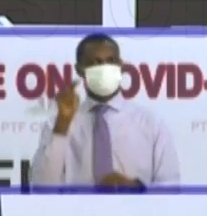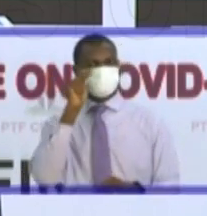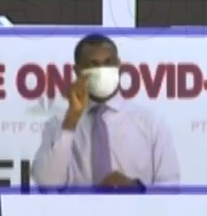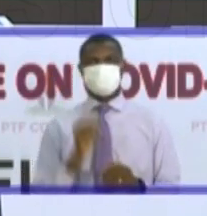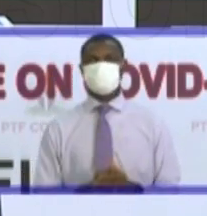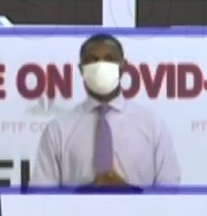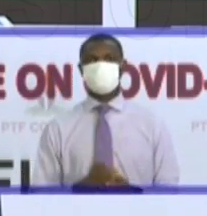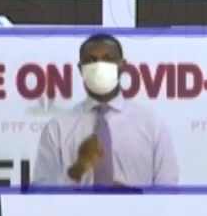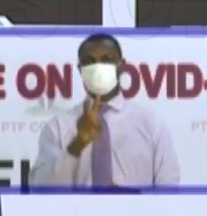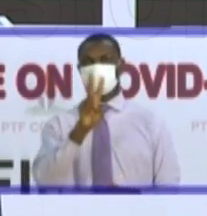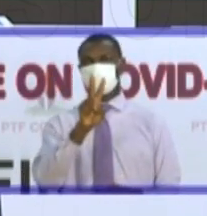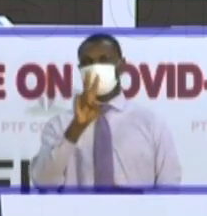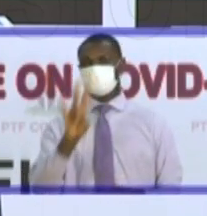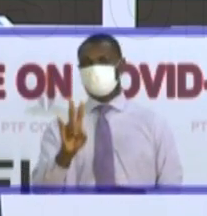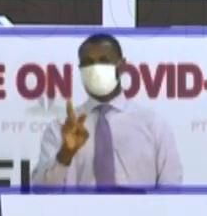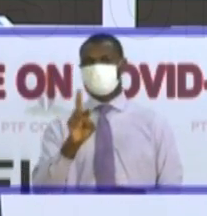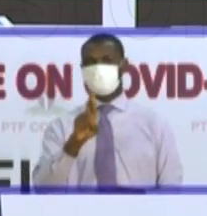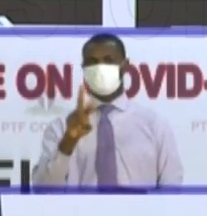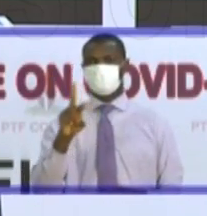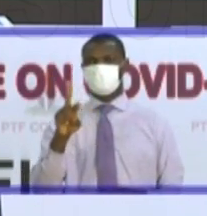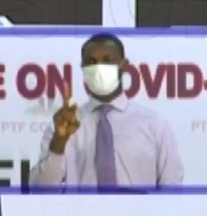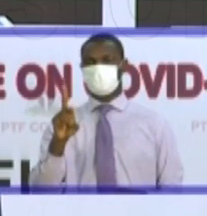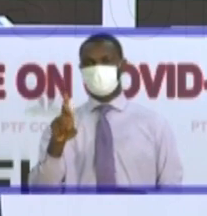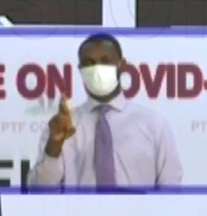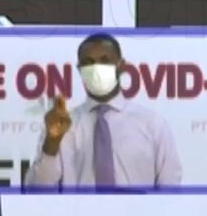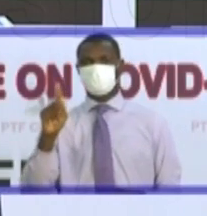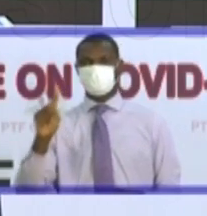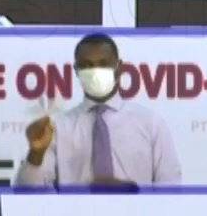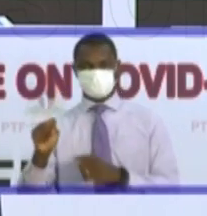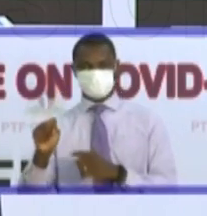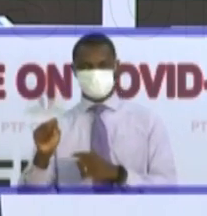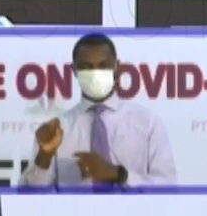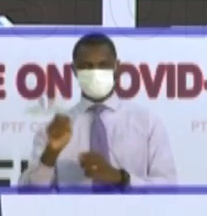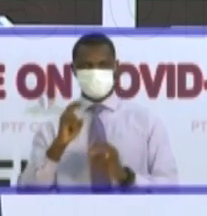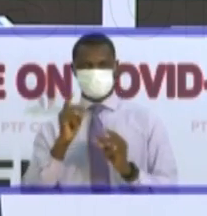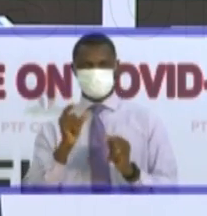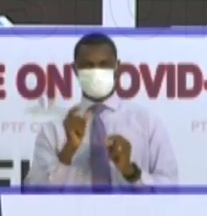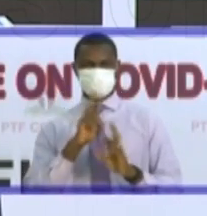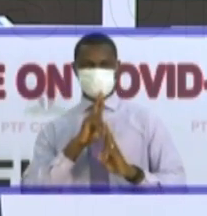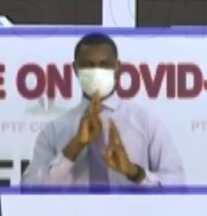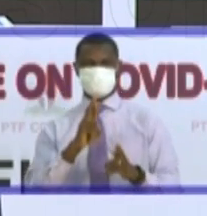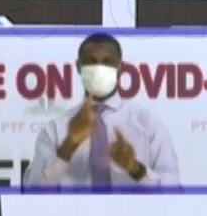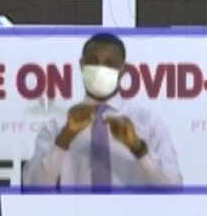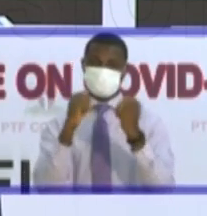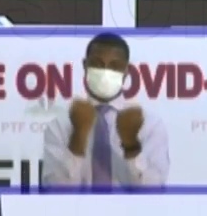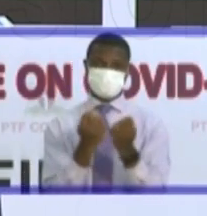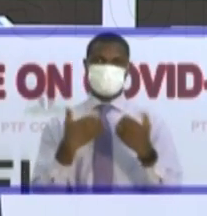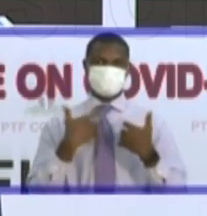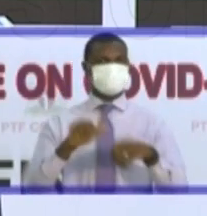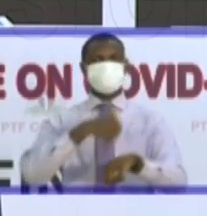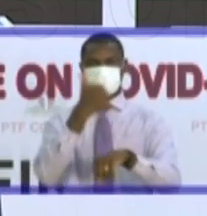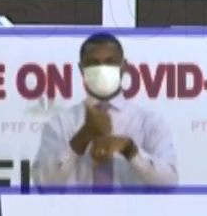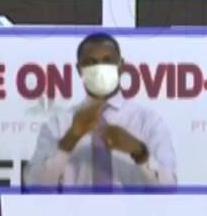27 rapid response teams are deployed to states by NCDC as at now to support the